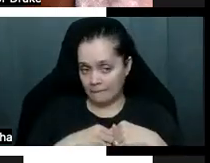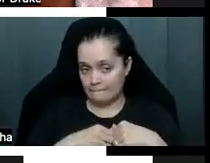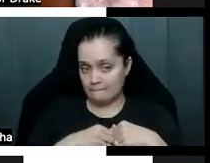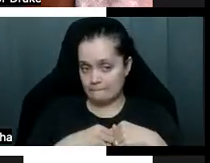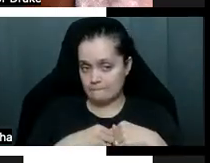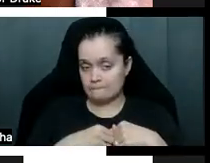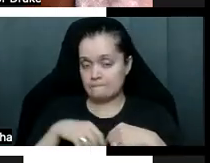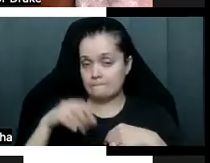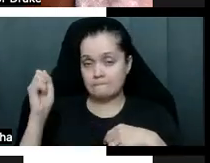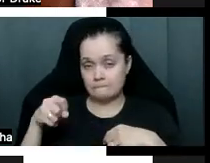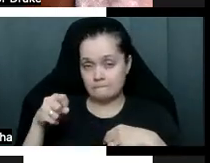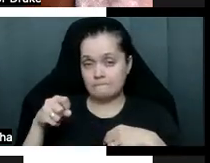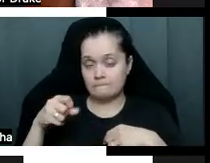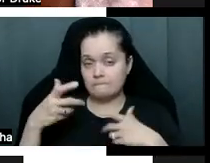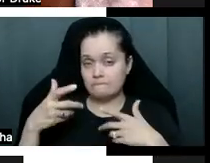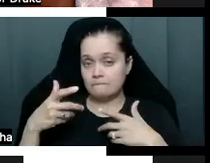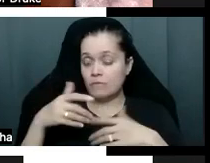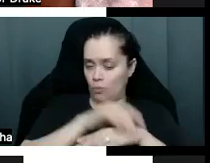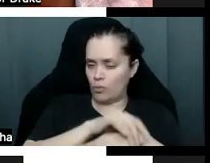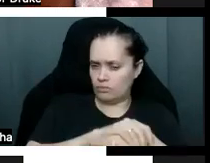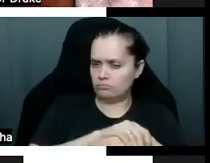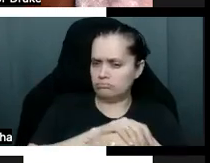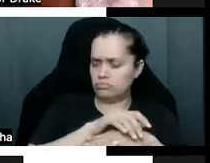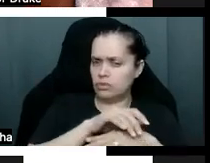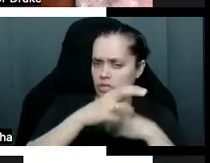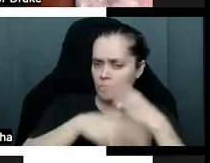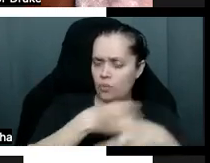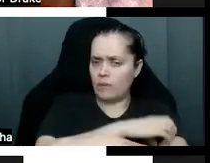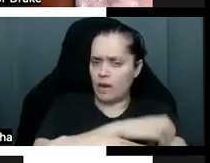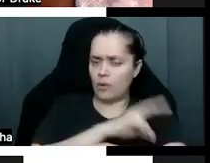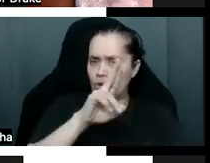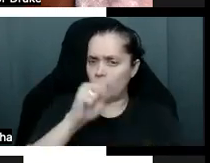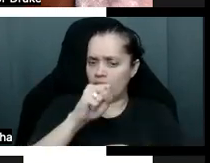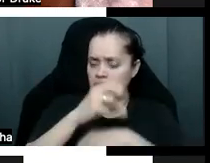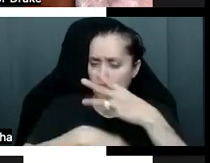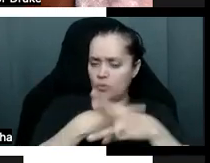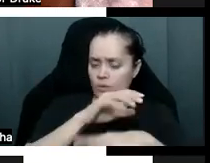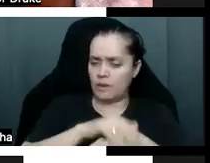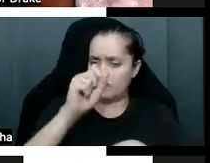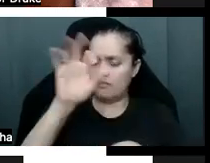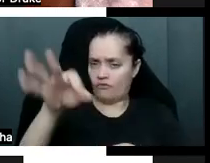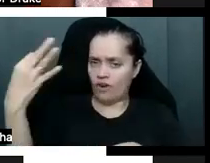The United States was a world power, Britain was a world power, Germany a world power, France a world power.